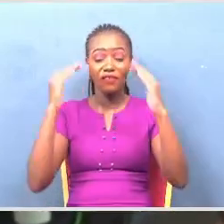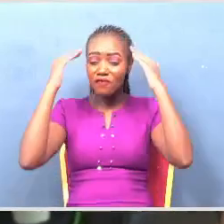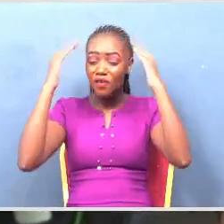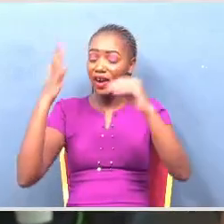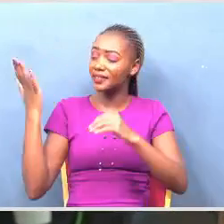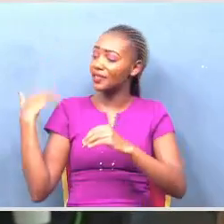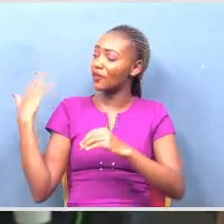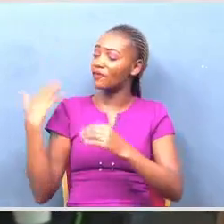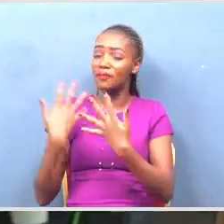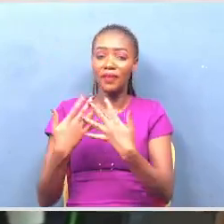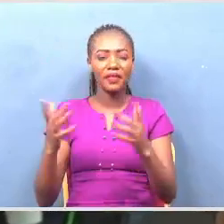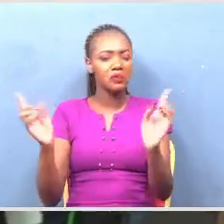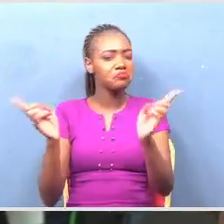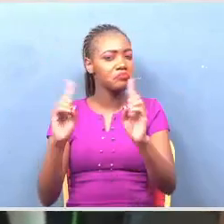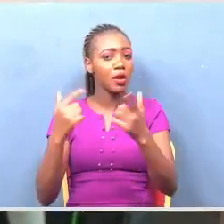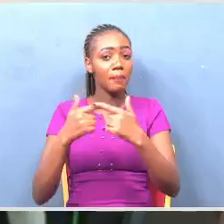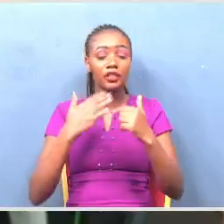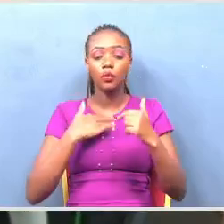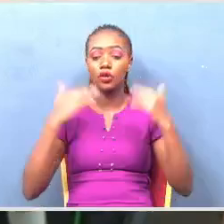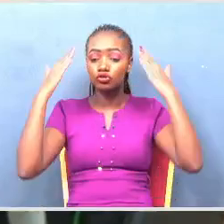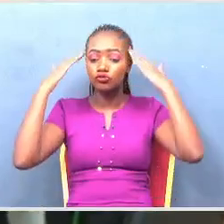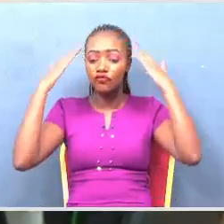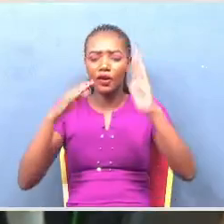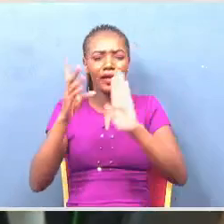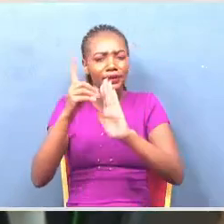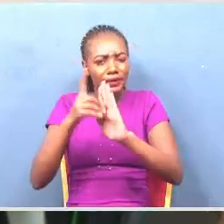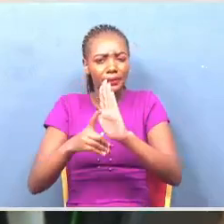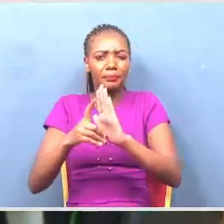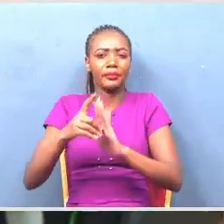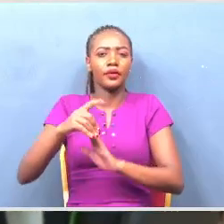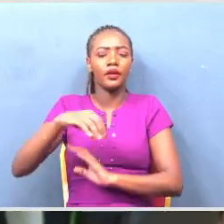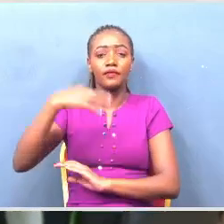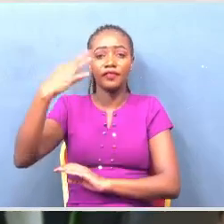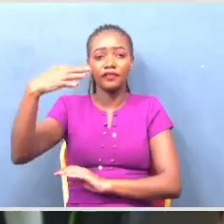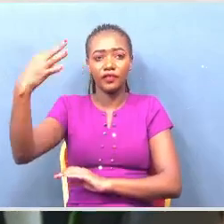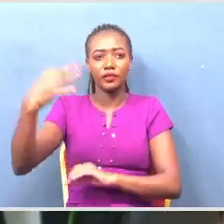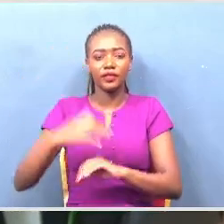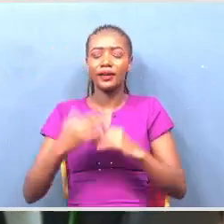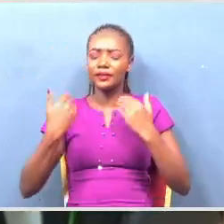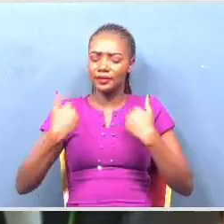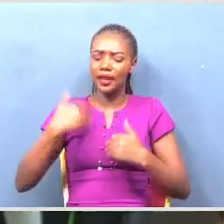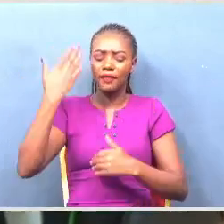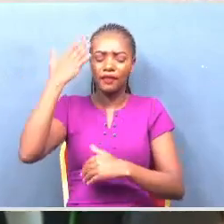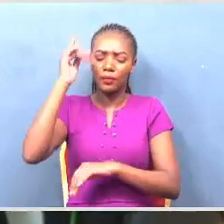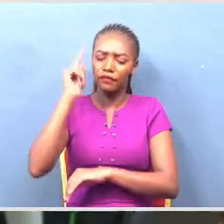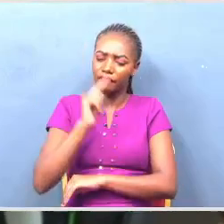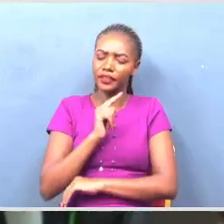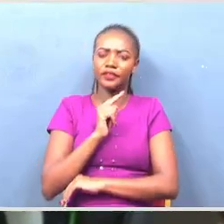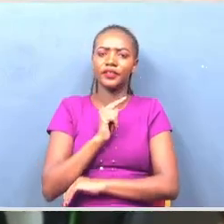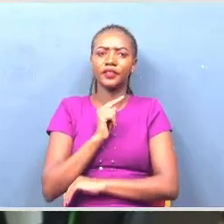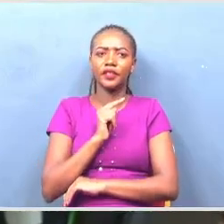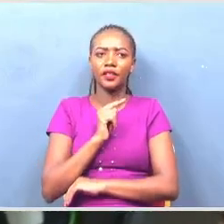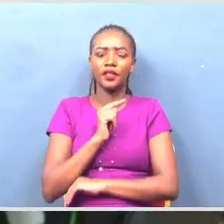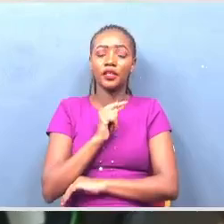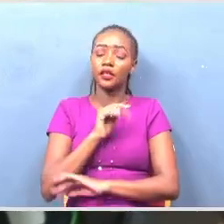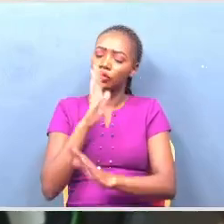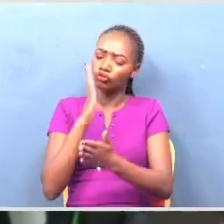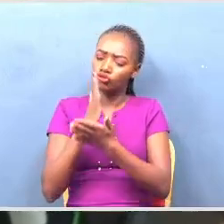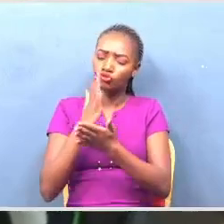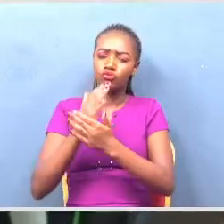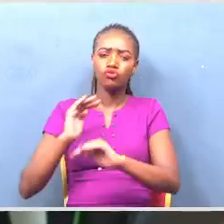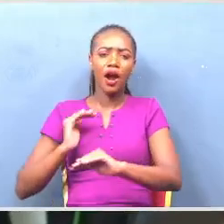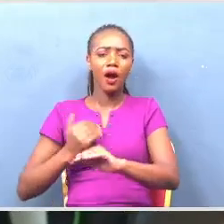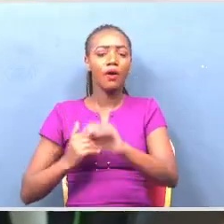are looking into the future. I am acutely aware that our